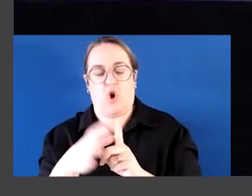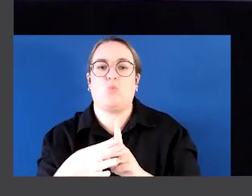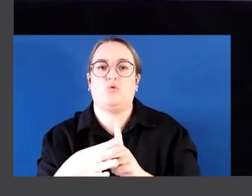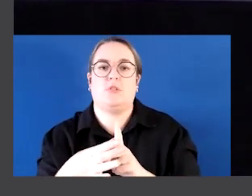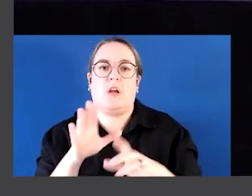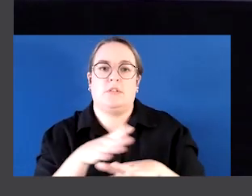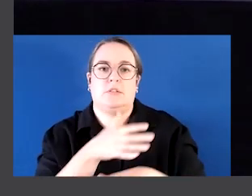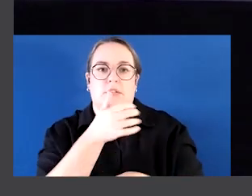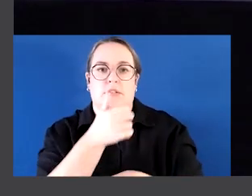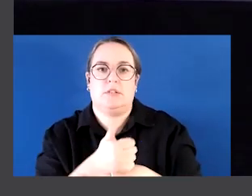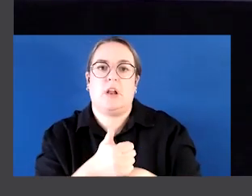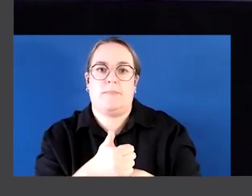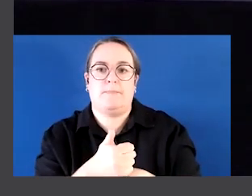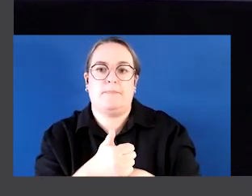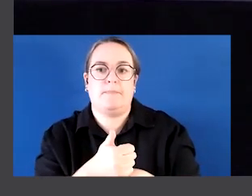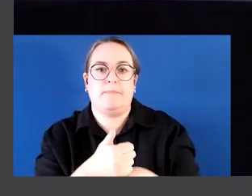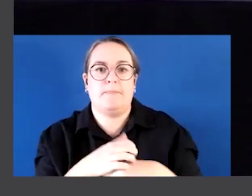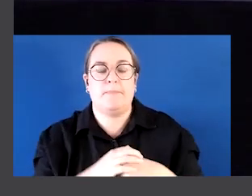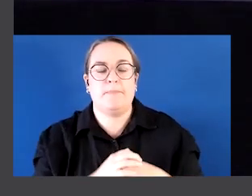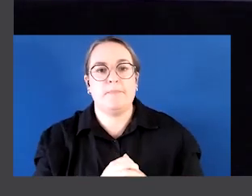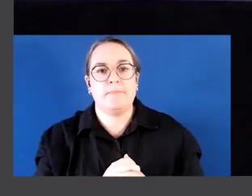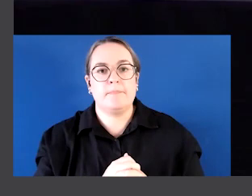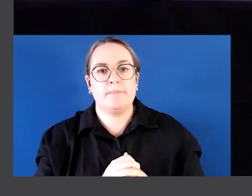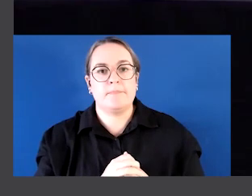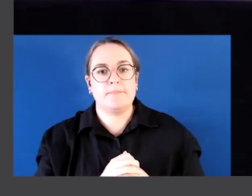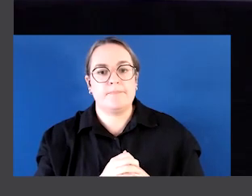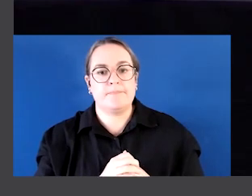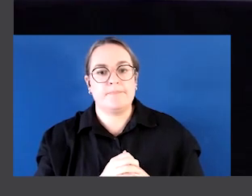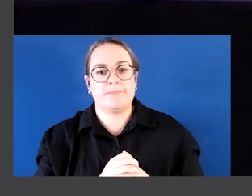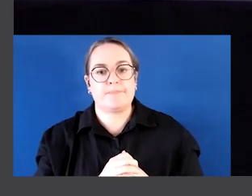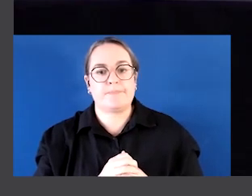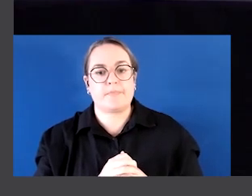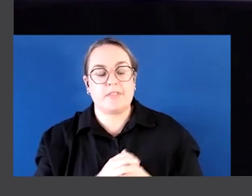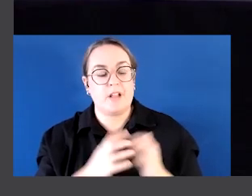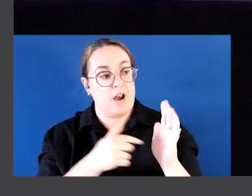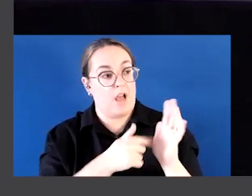today, but it's the culture and setting the tone from the top.